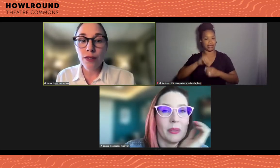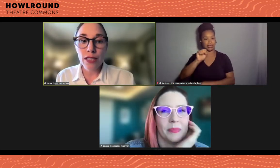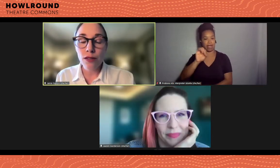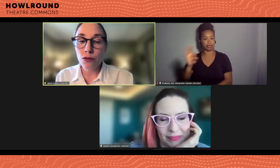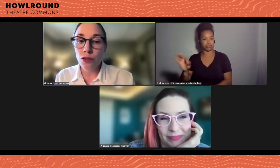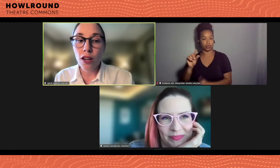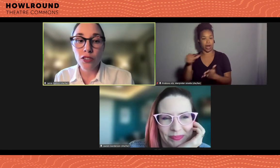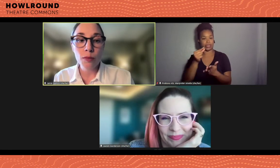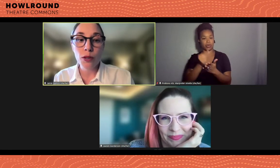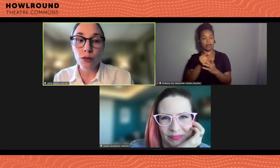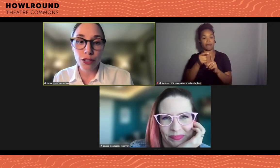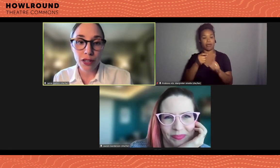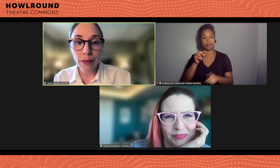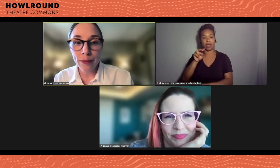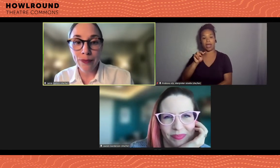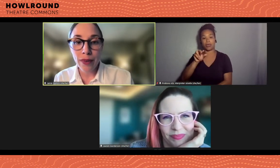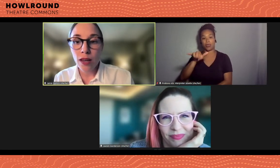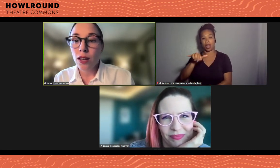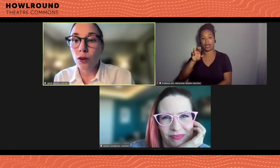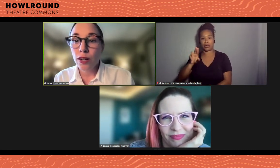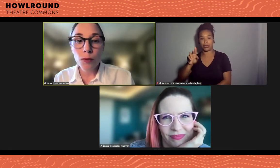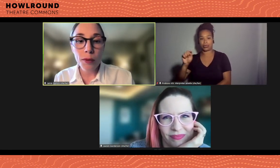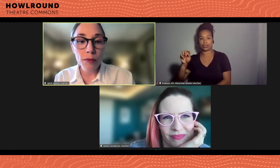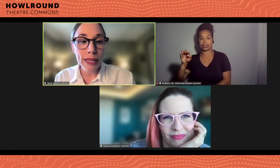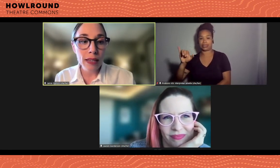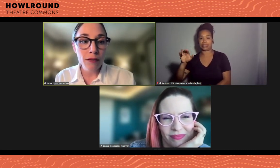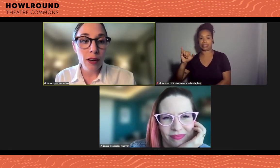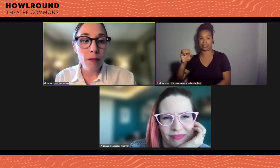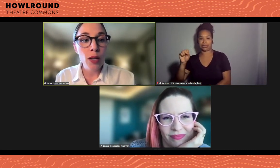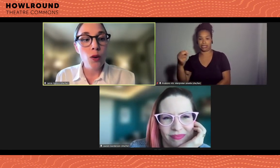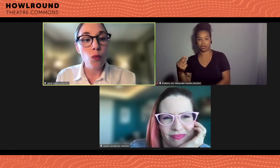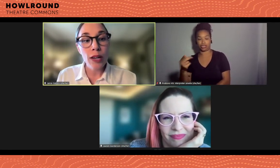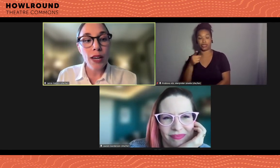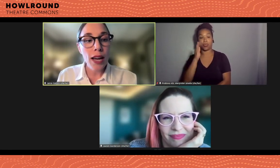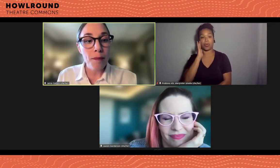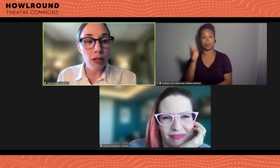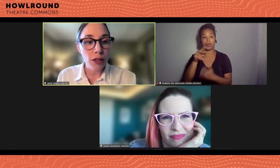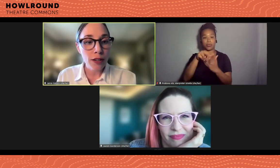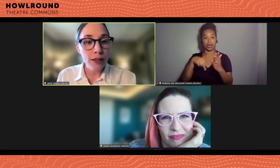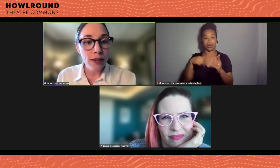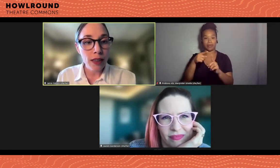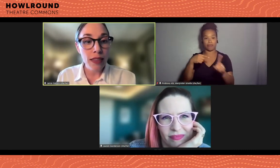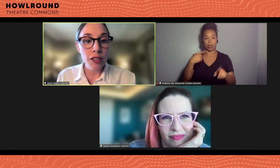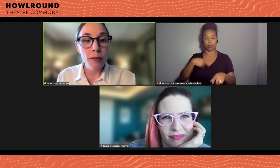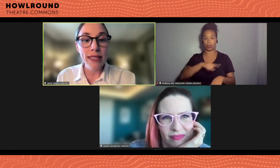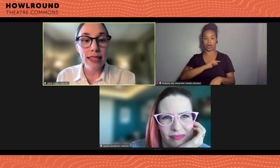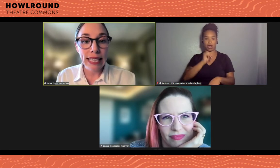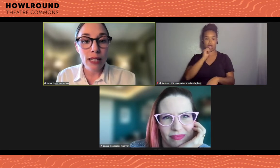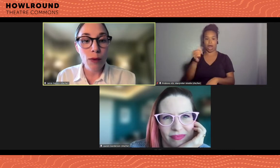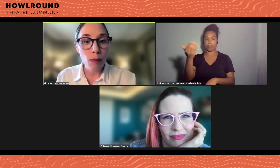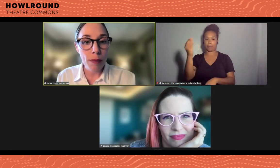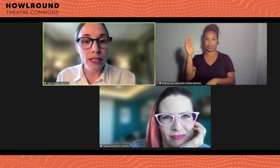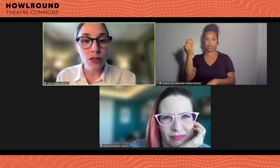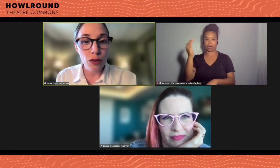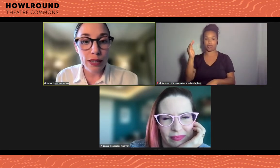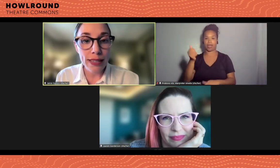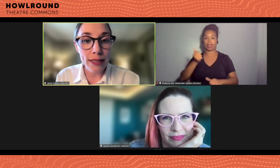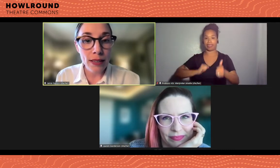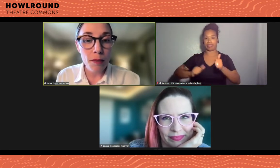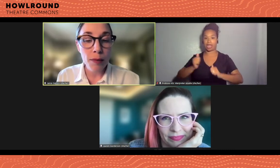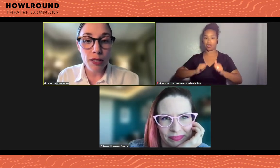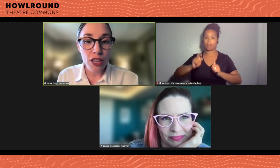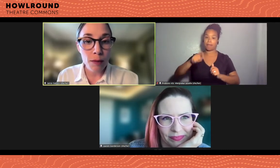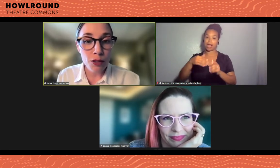Fellow in Social Entrepreneurship. Lauren will be reading from We Are Not a Mirror, Theater Must Lead with Women's